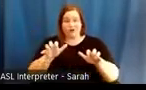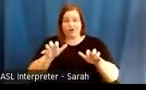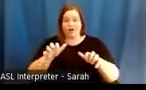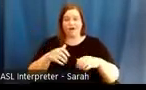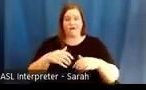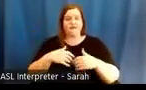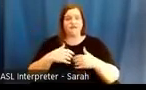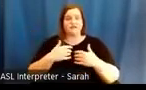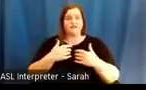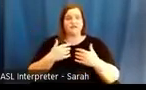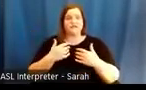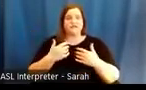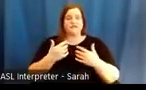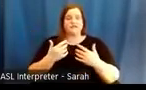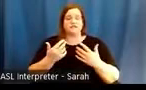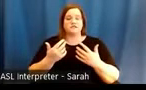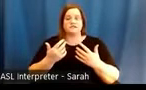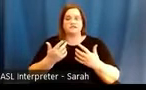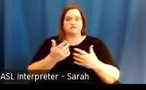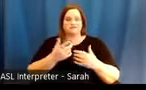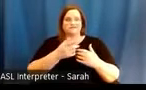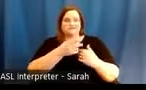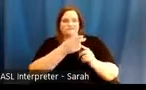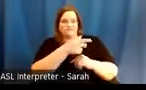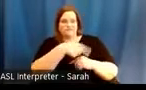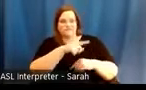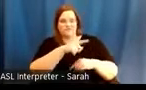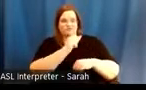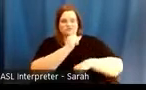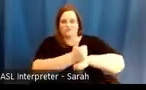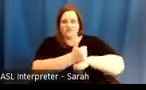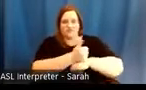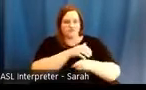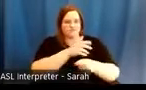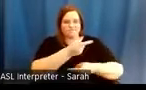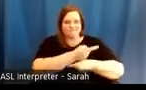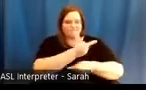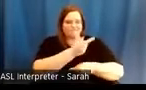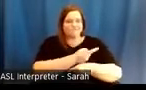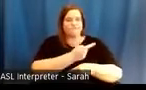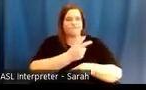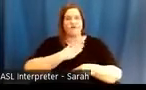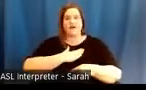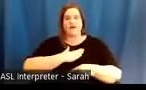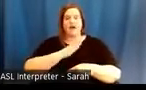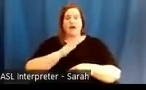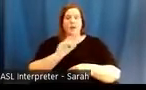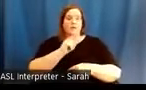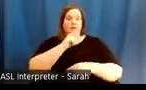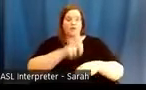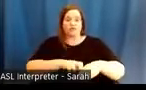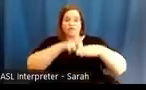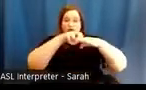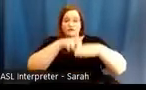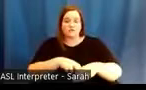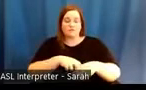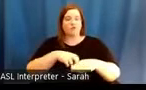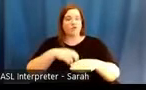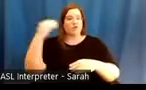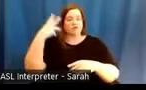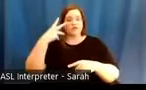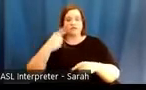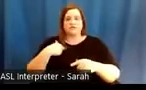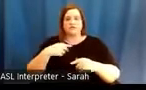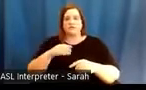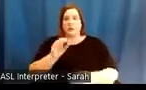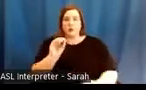was not set up adequately. Our bathroom was not accessible to him. So services like OT